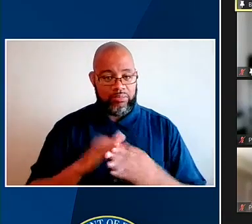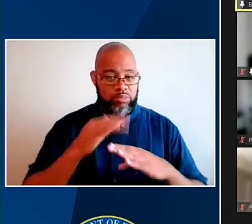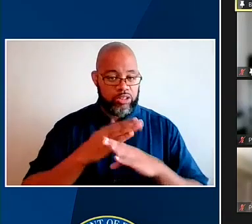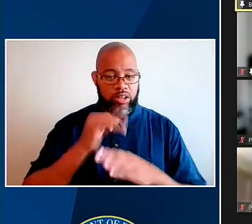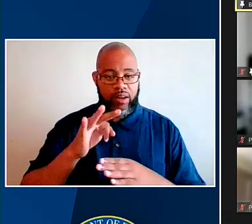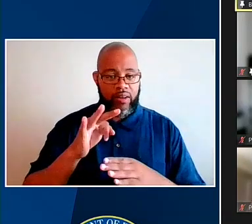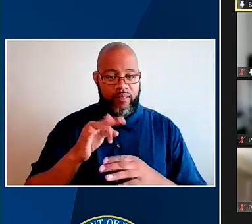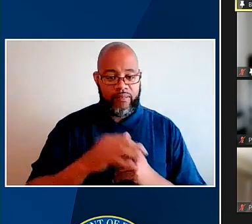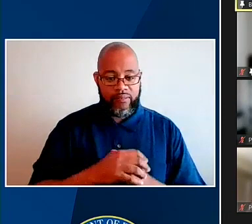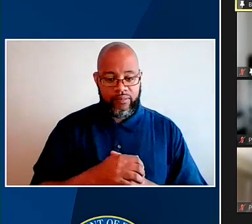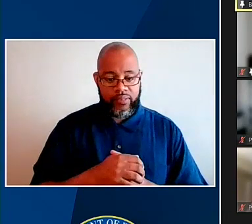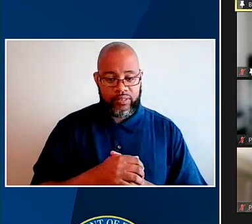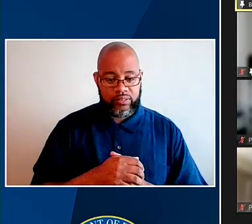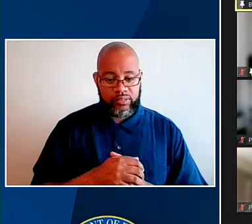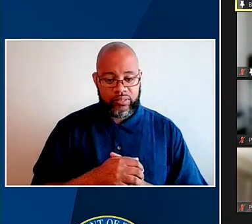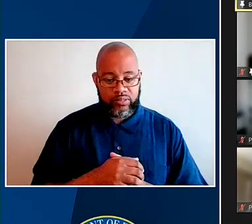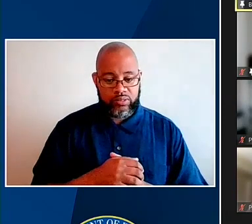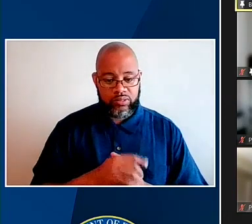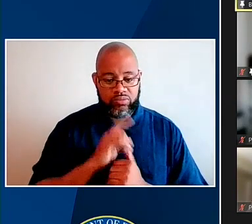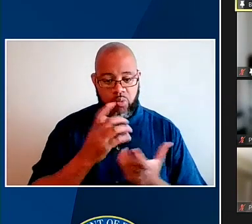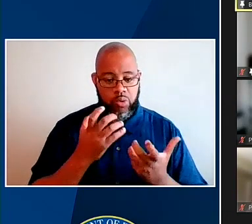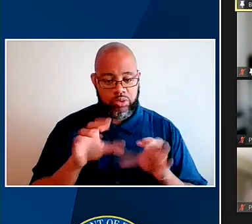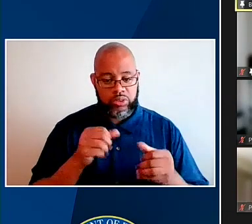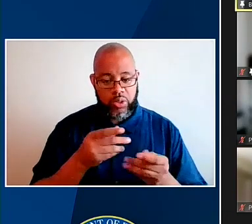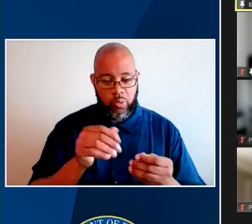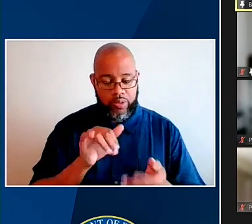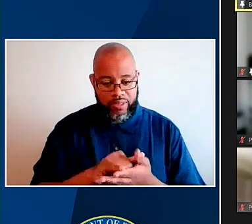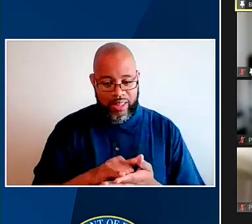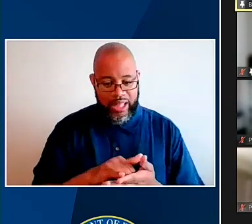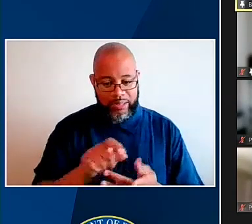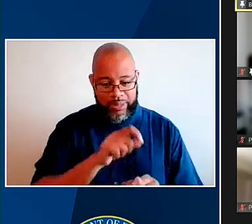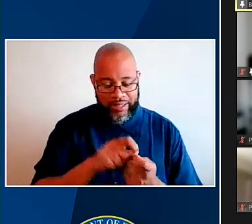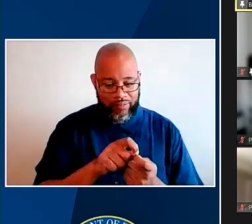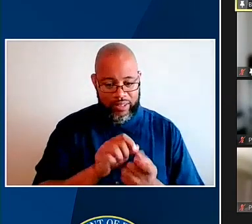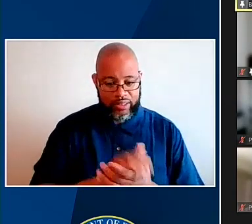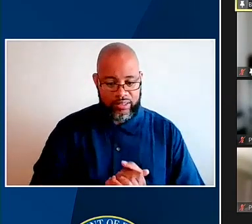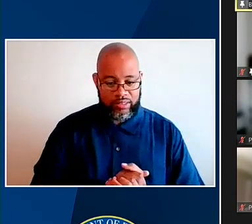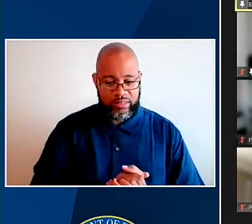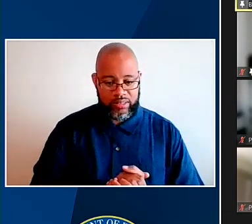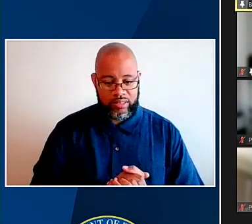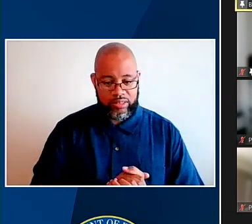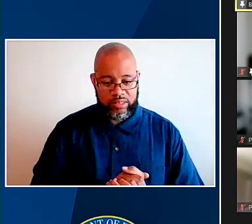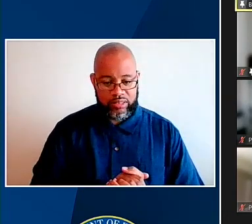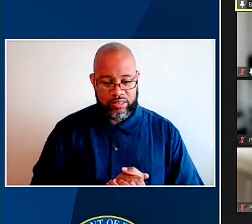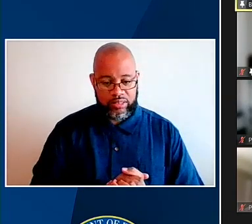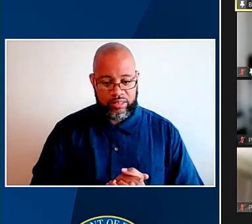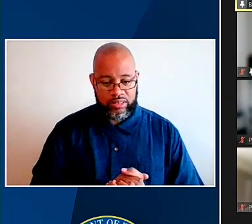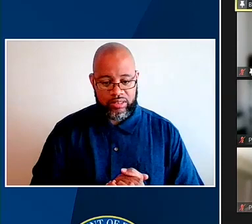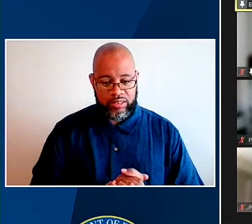want to do with this specific exchange?